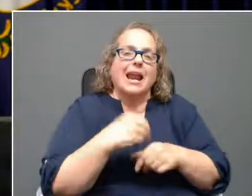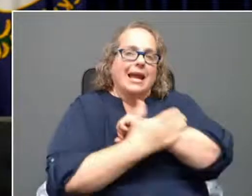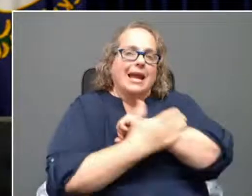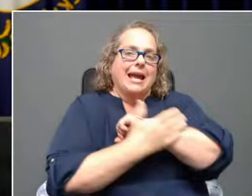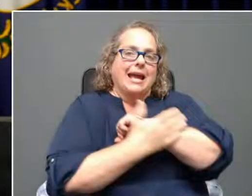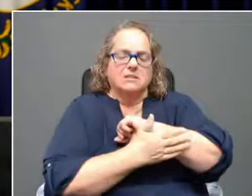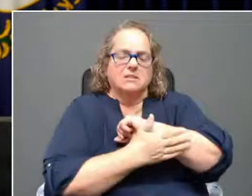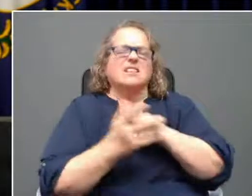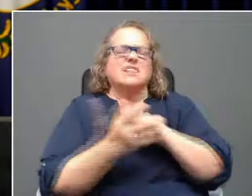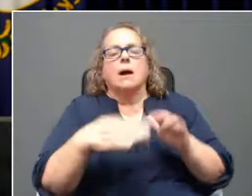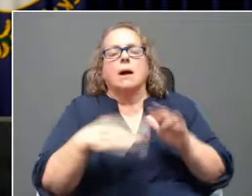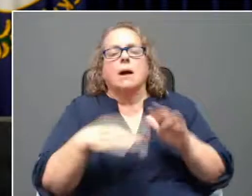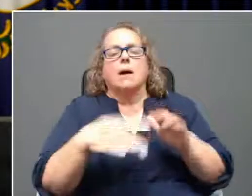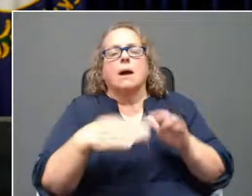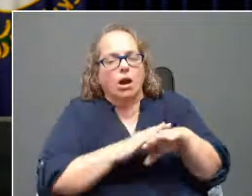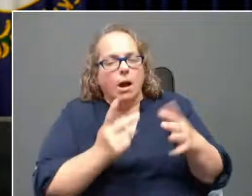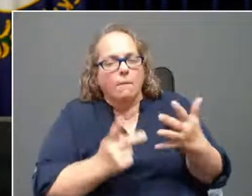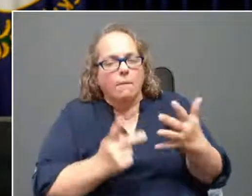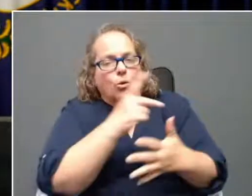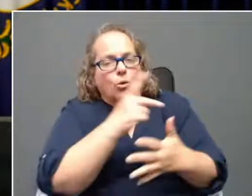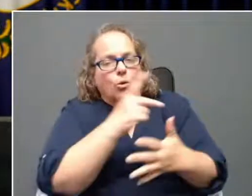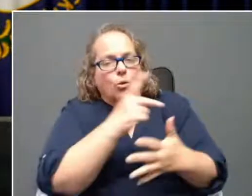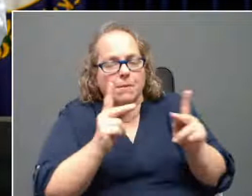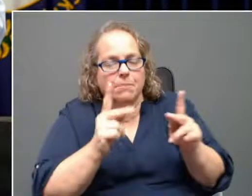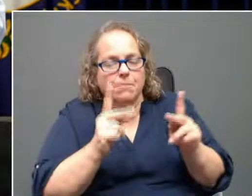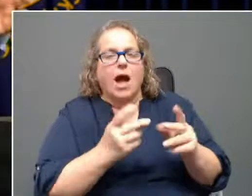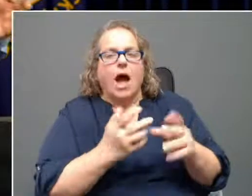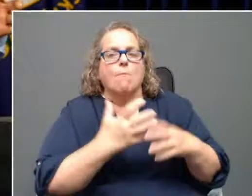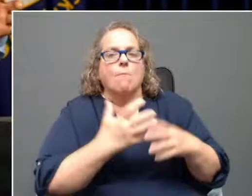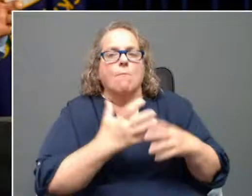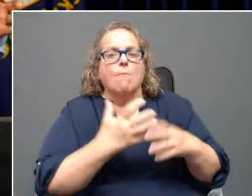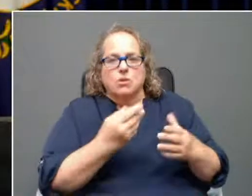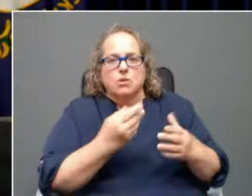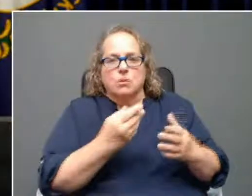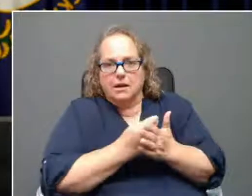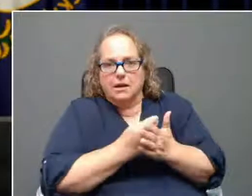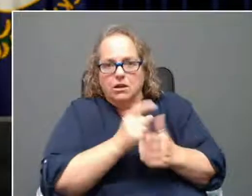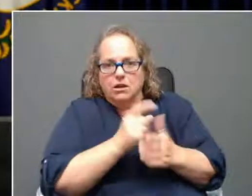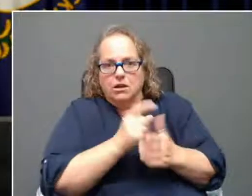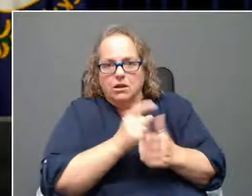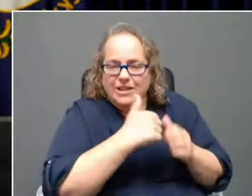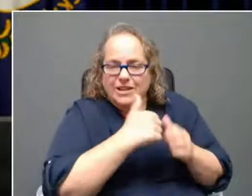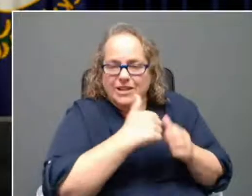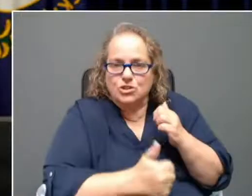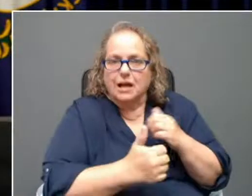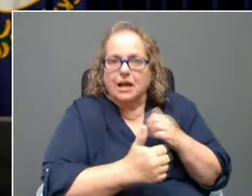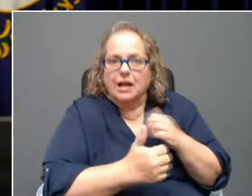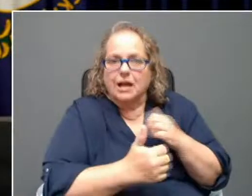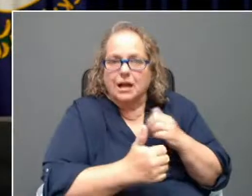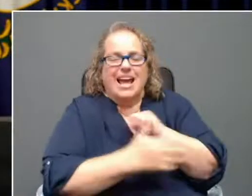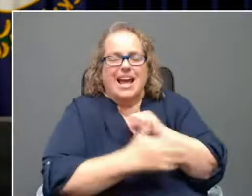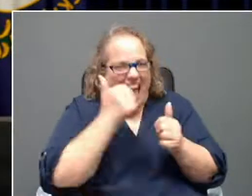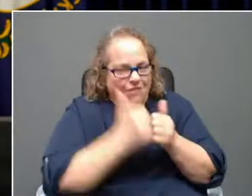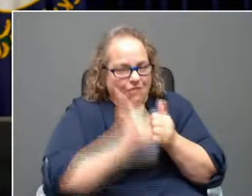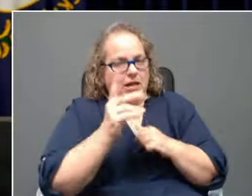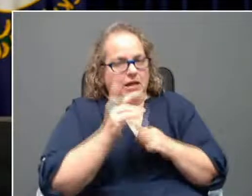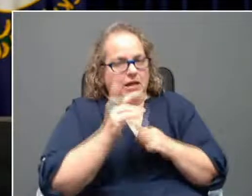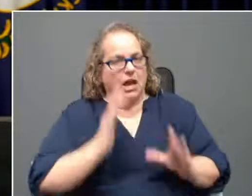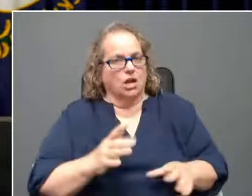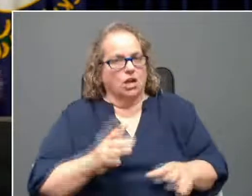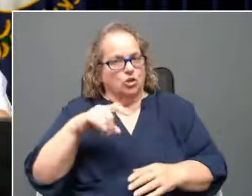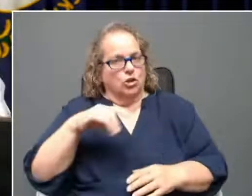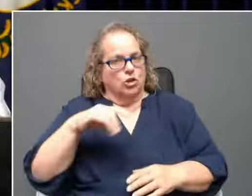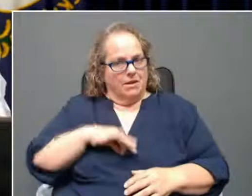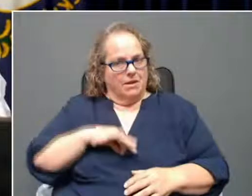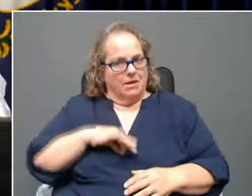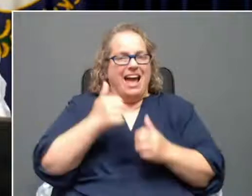with a specific amount available for each county, making sure every single Kentuckian benefits, every county benefits, and the residents